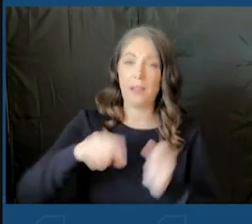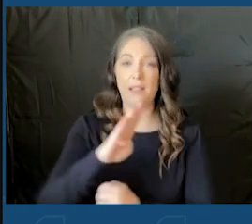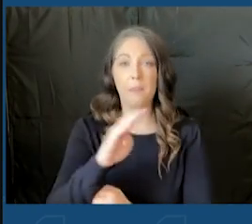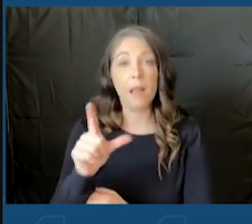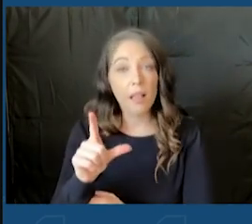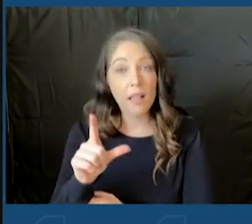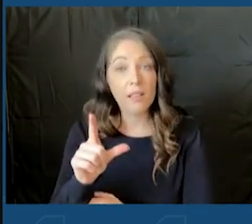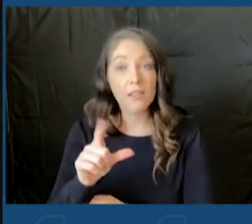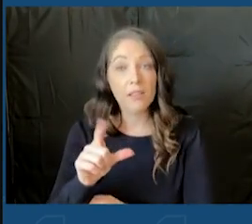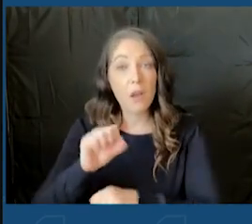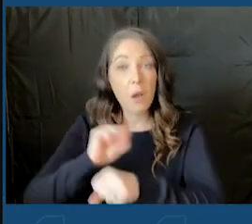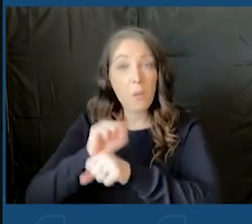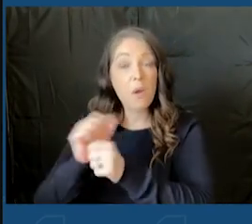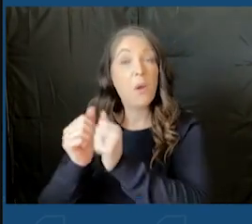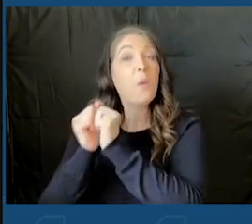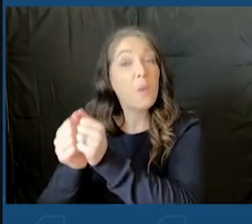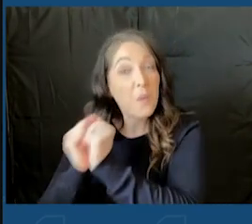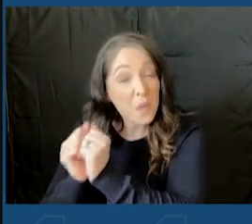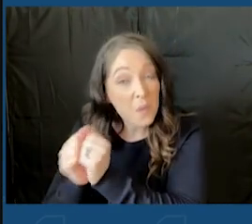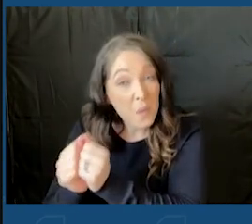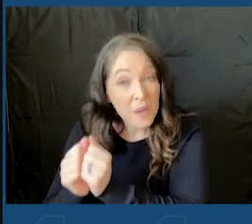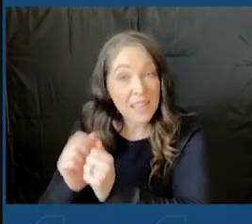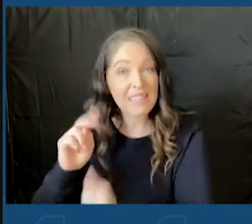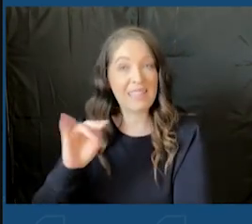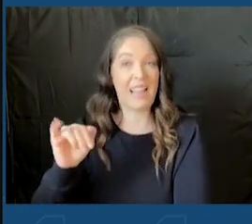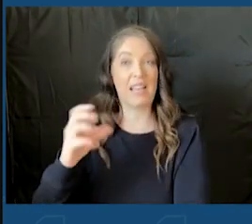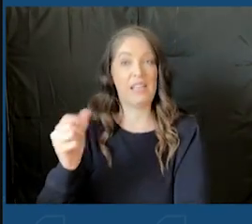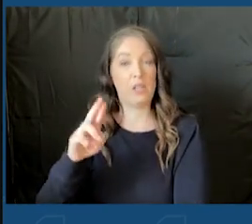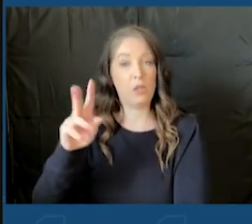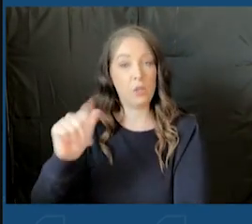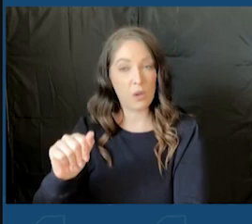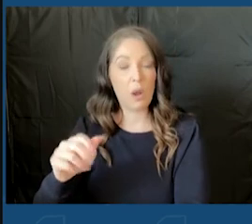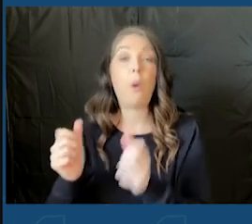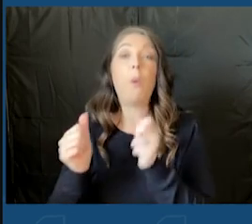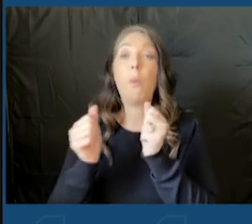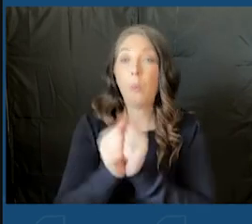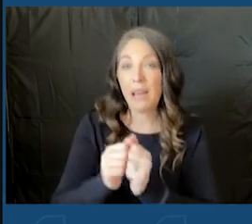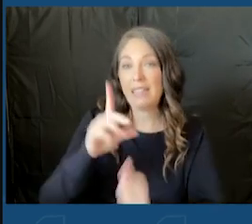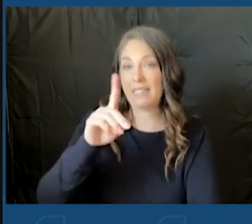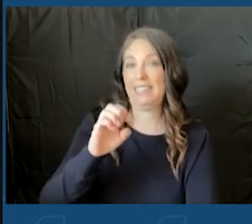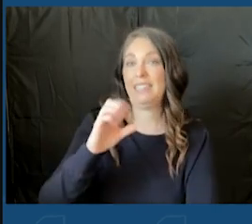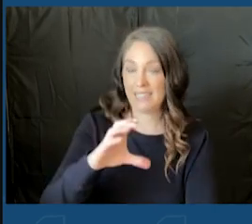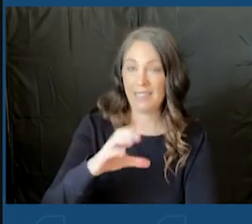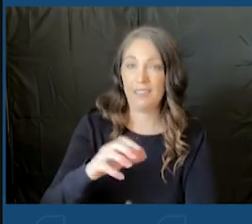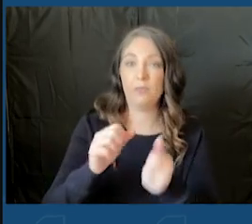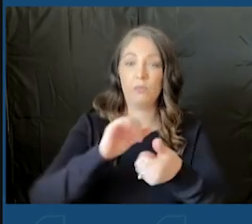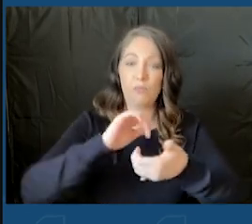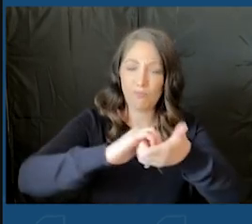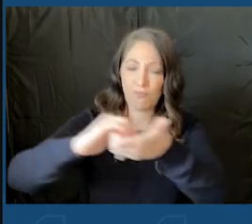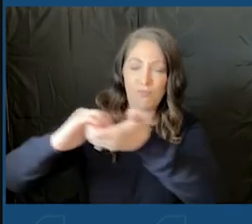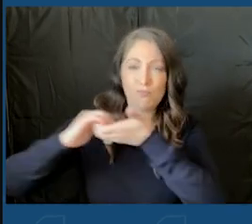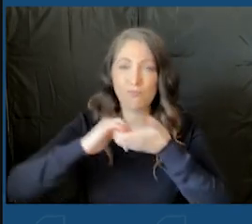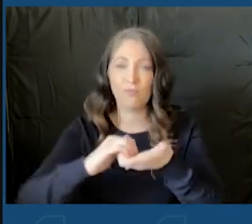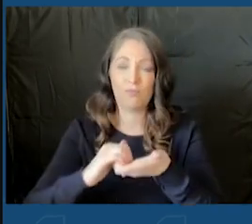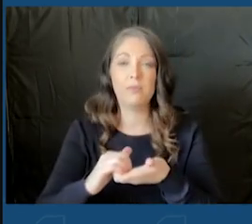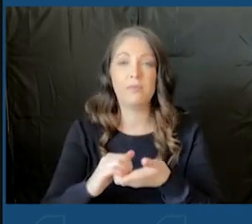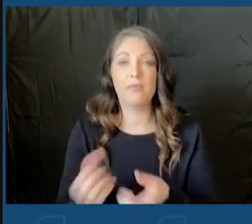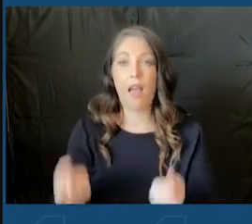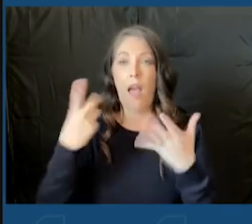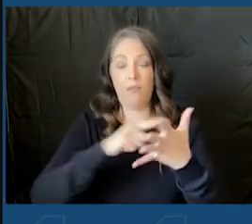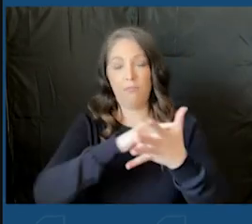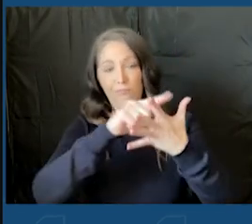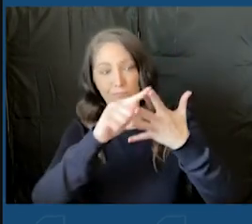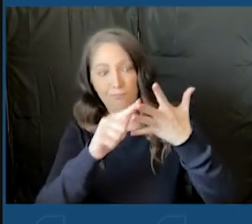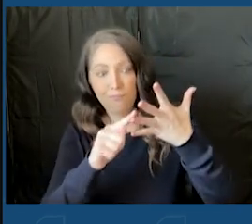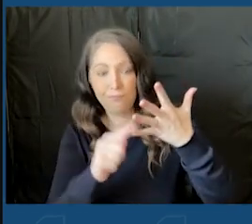worked with NYSERDA, worked with DEC, worked with so many of the agencies. I listed a host of the environmental